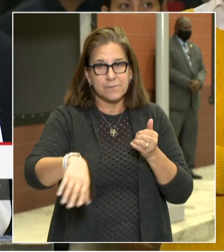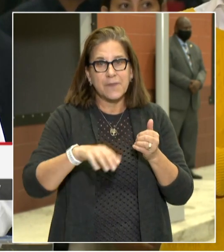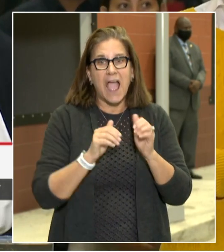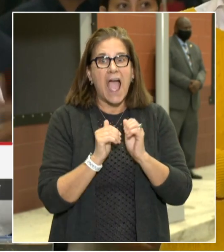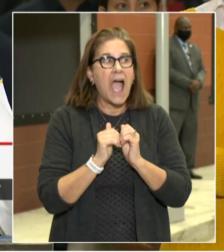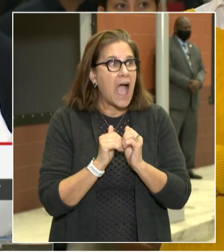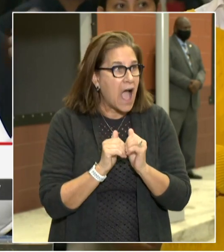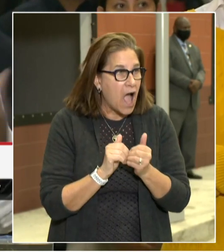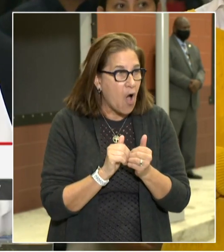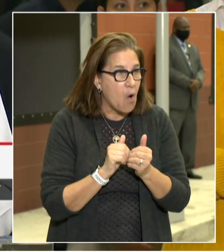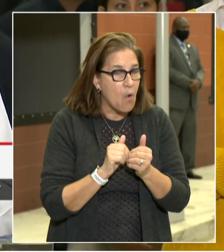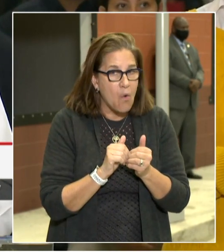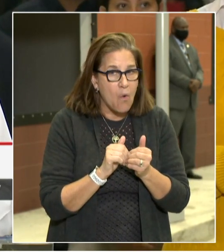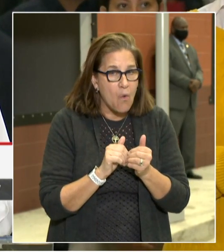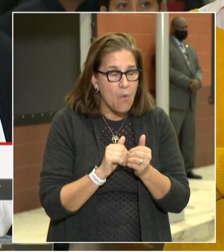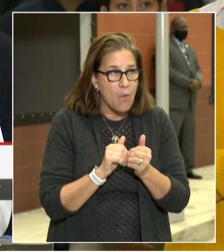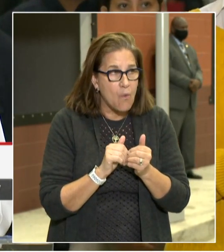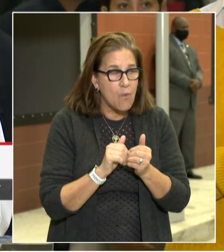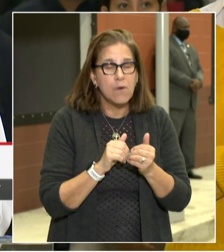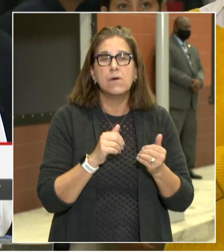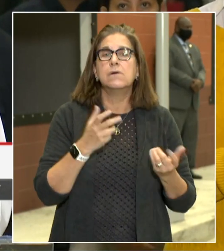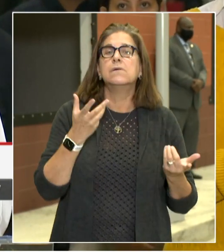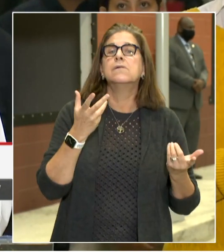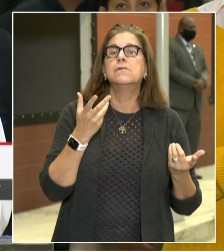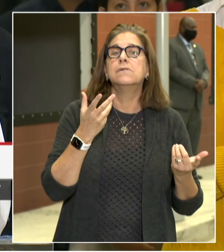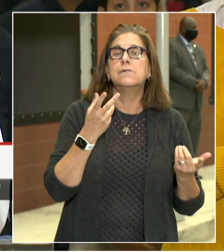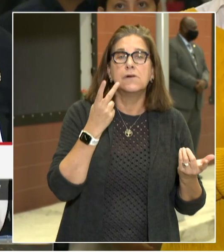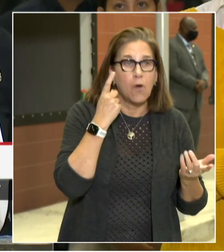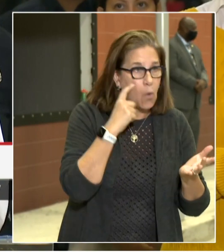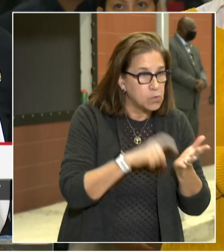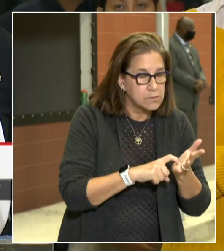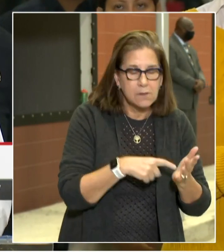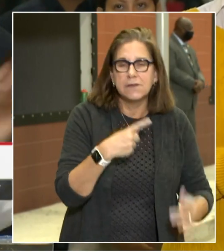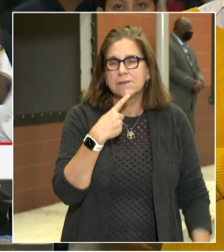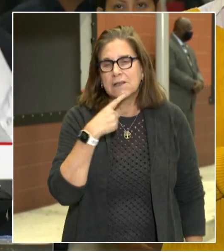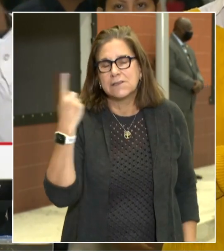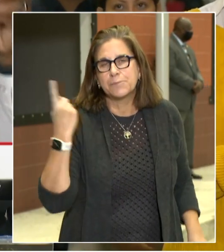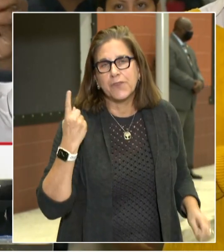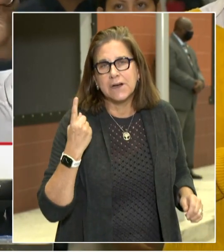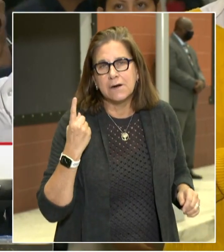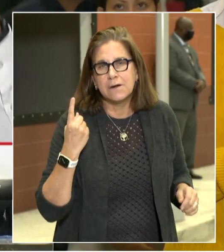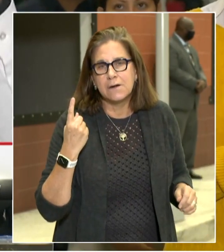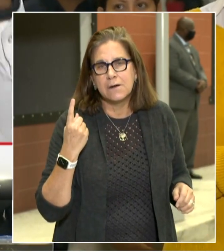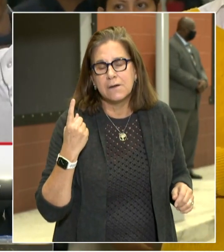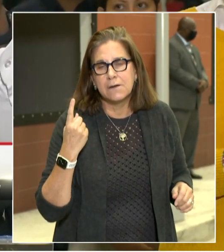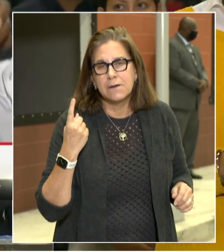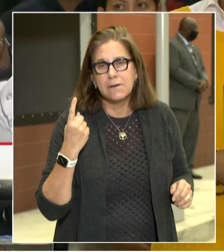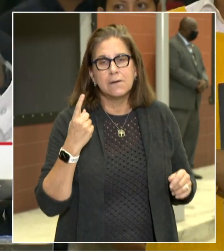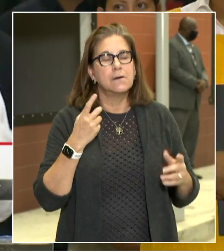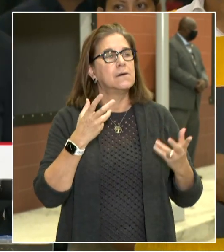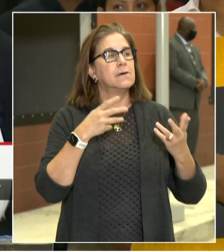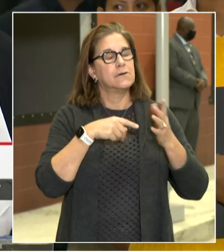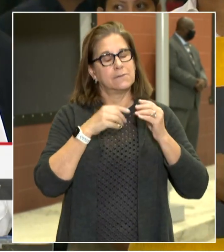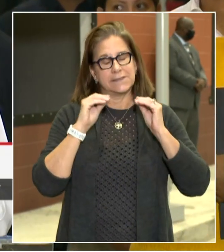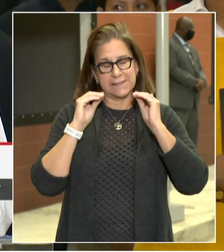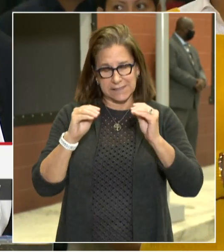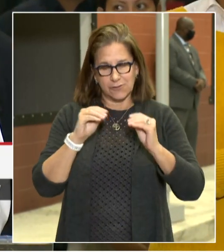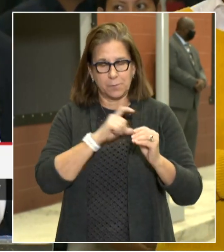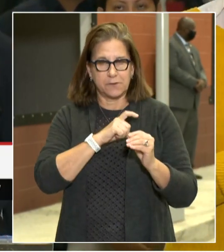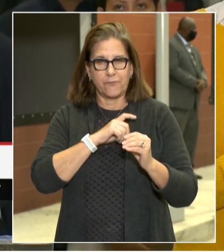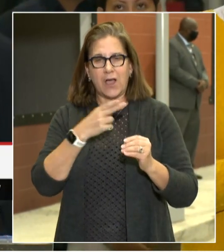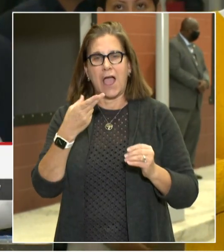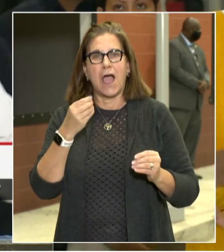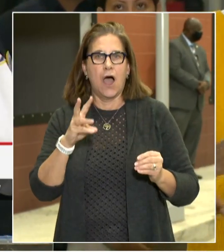demonstrate in our exercises that we have planned for you guys today. That's a different skill set. It's different